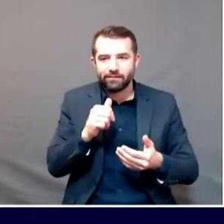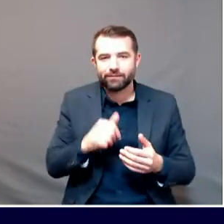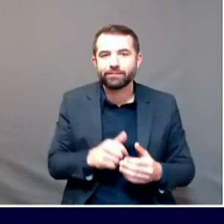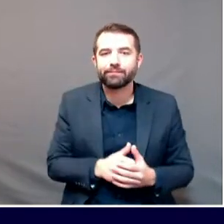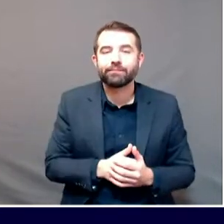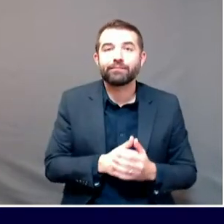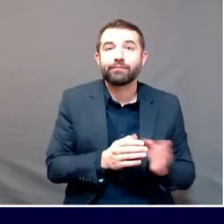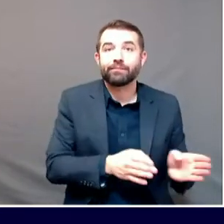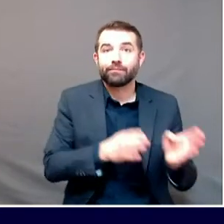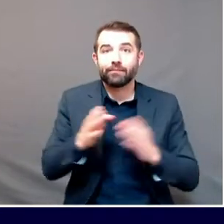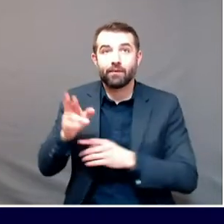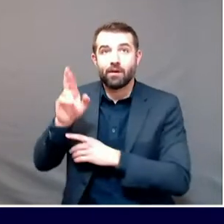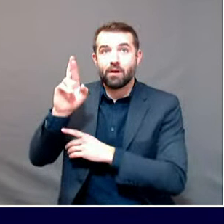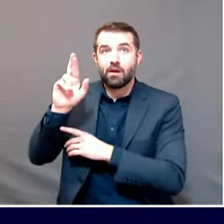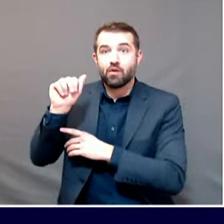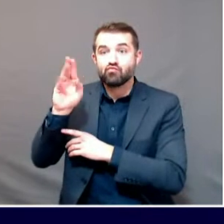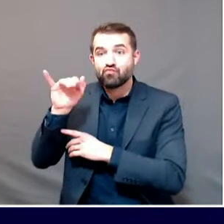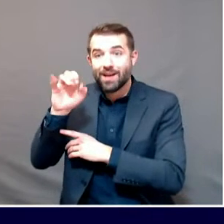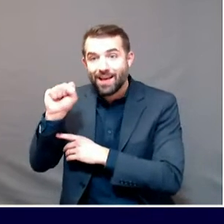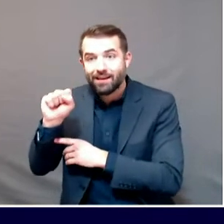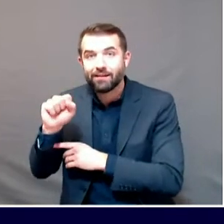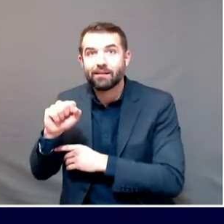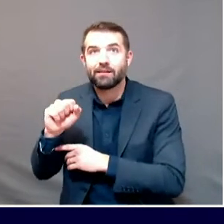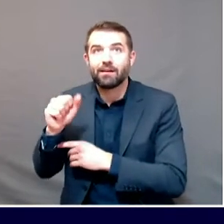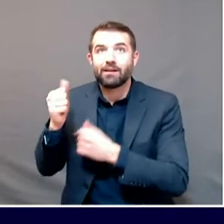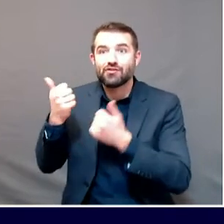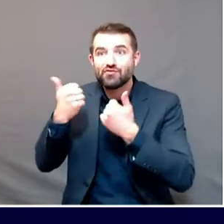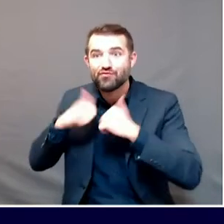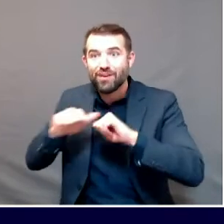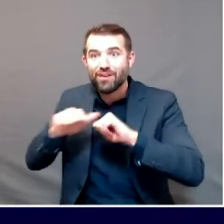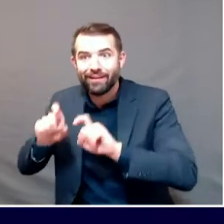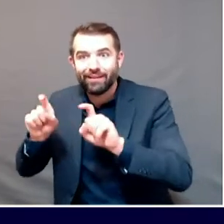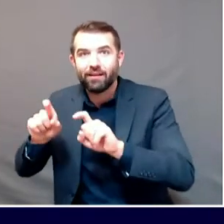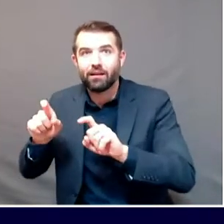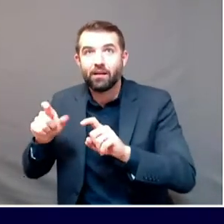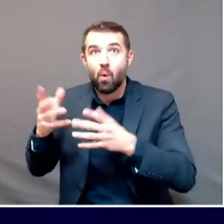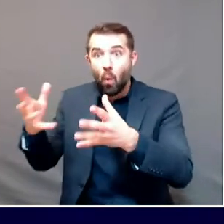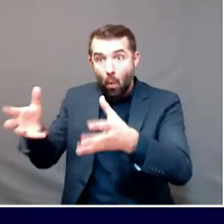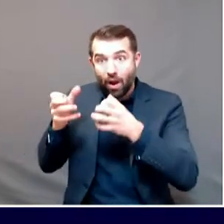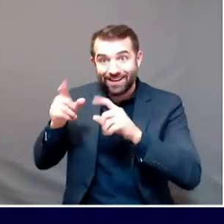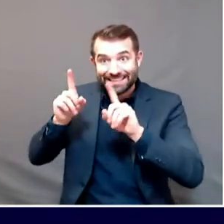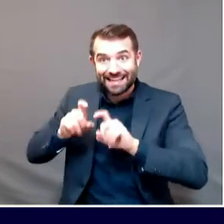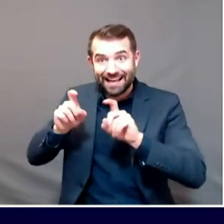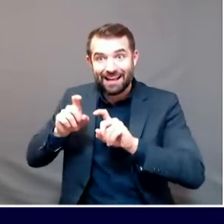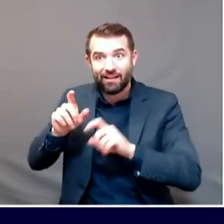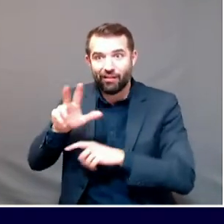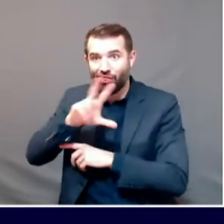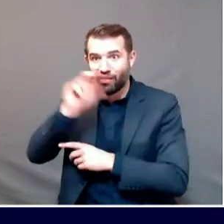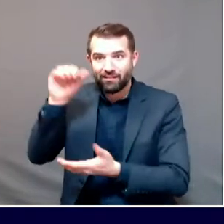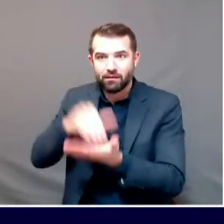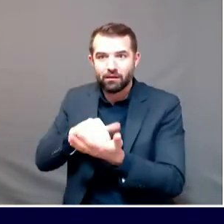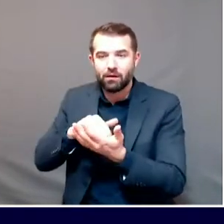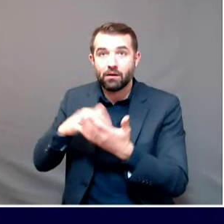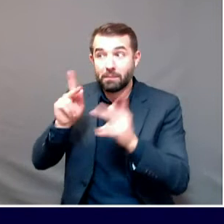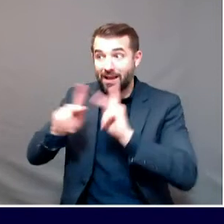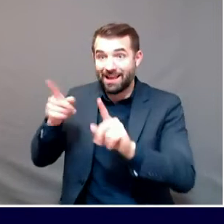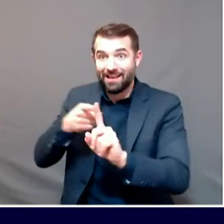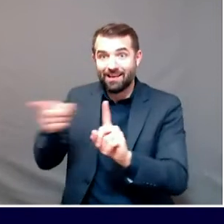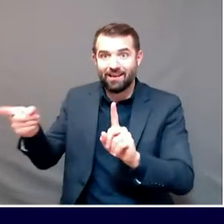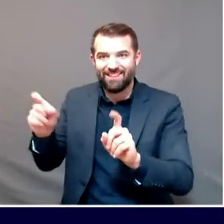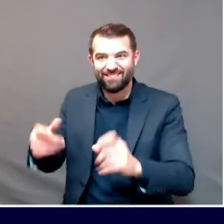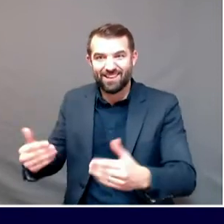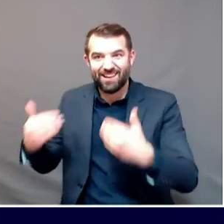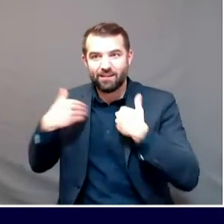years and years to accrue enough infections to determine whether you are actually seeing a difference with